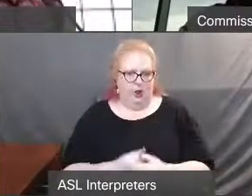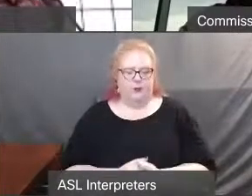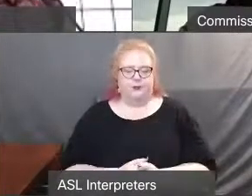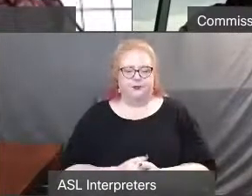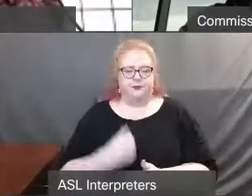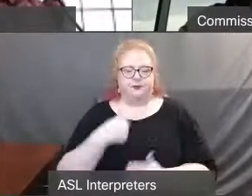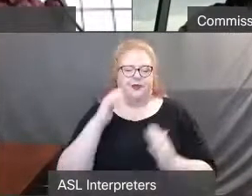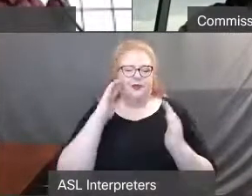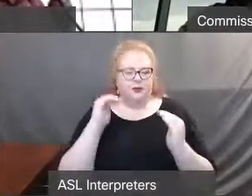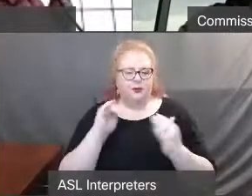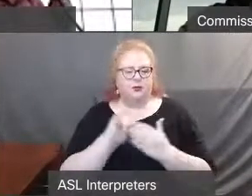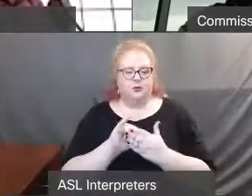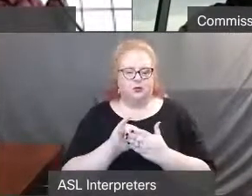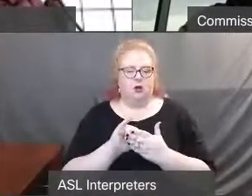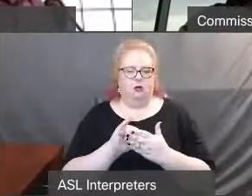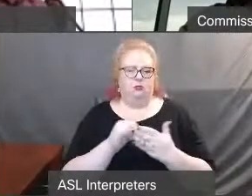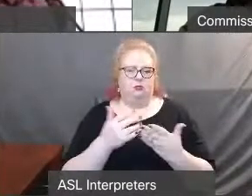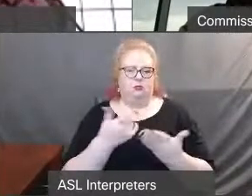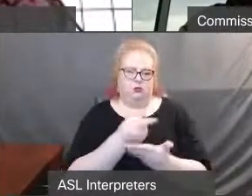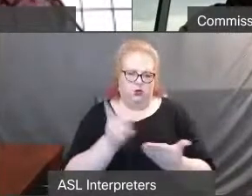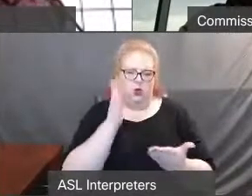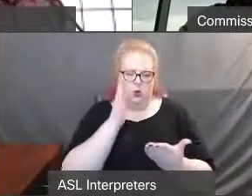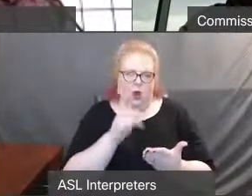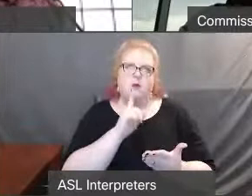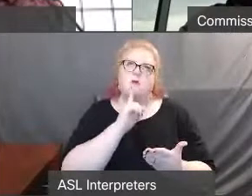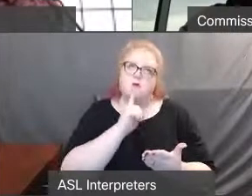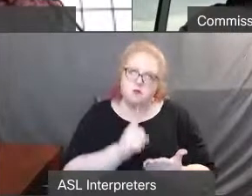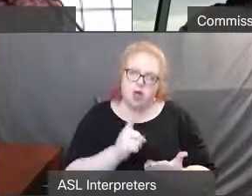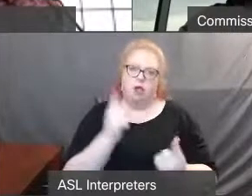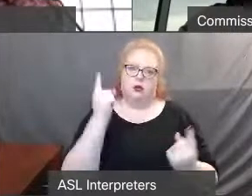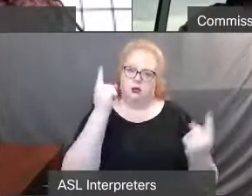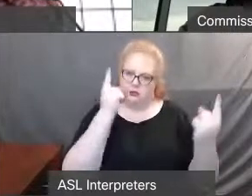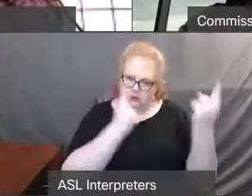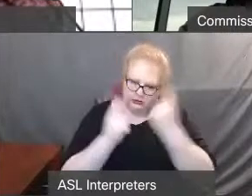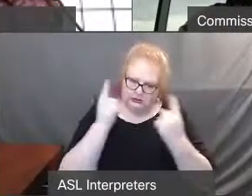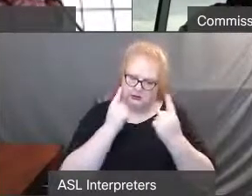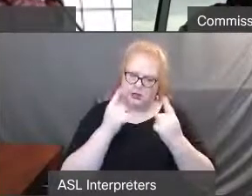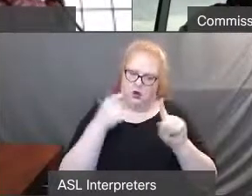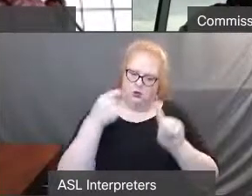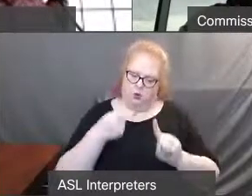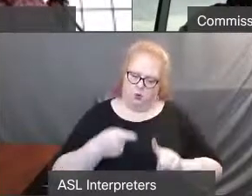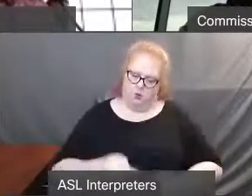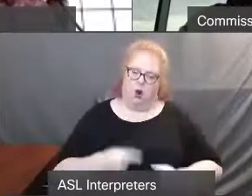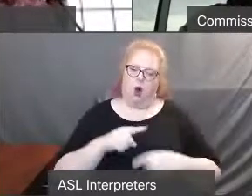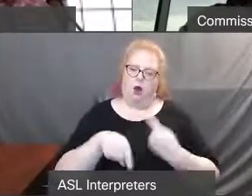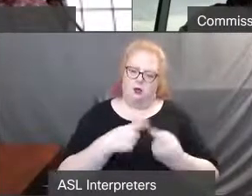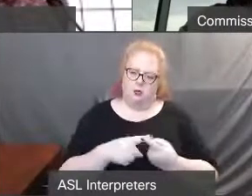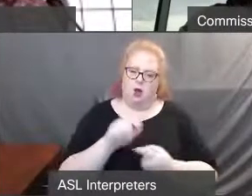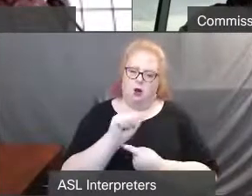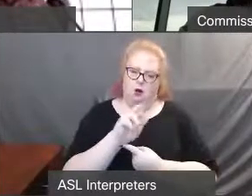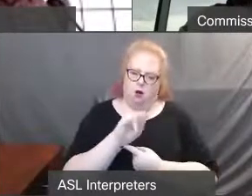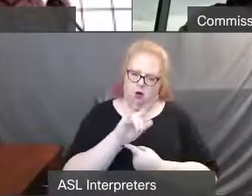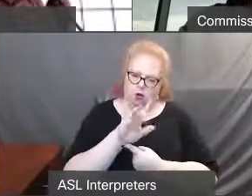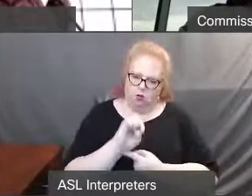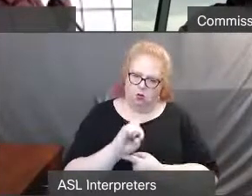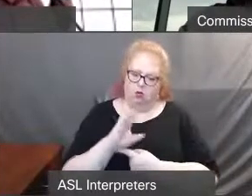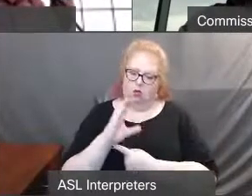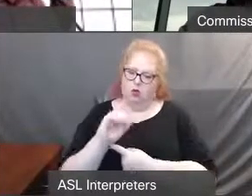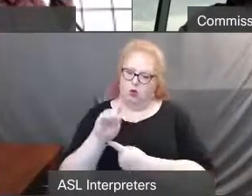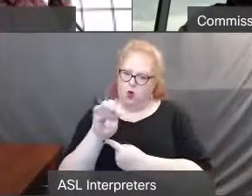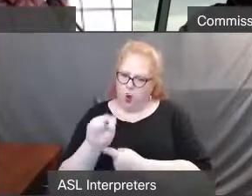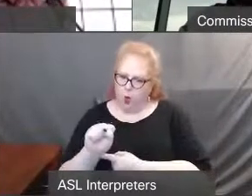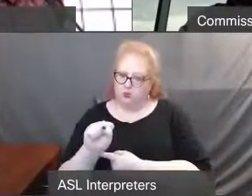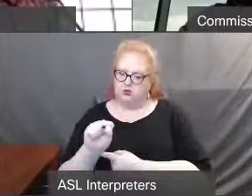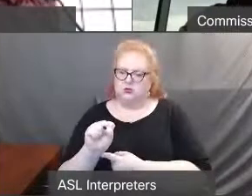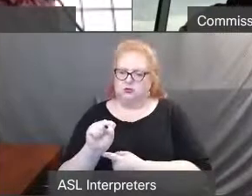I just hope that you give, good consideration to the points in the articles about the code. And